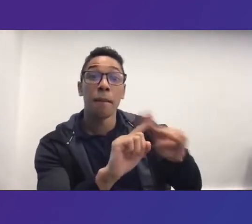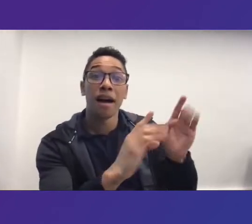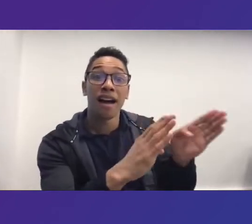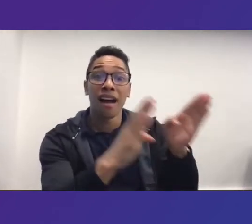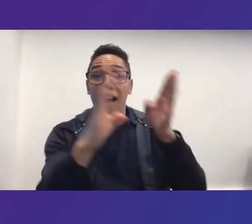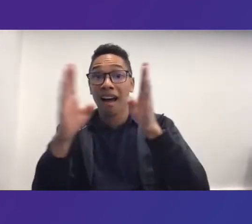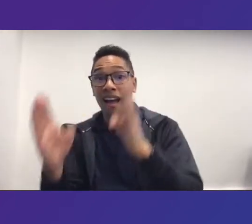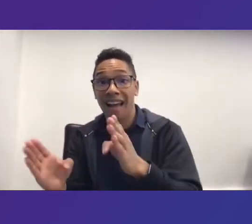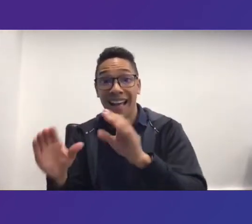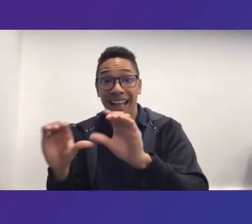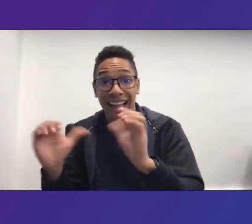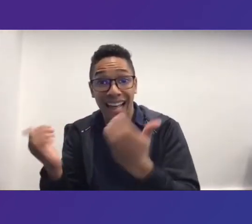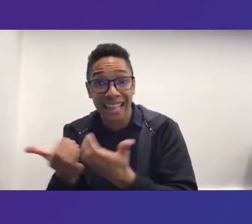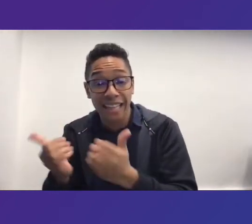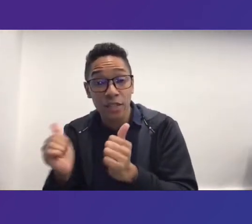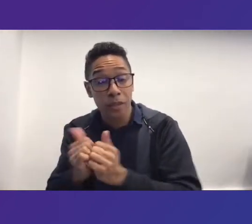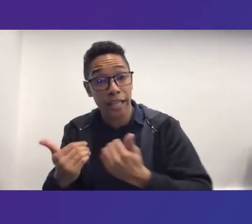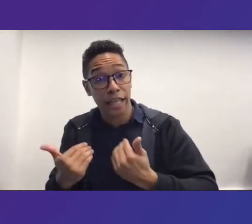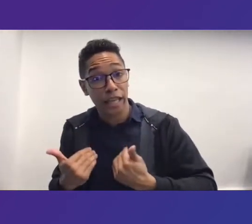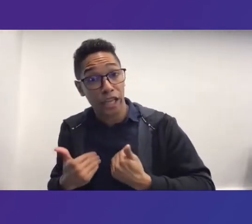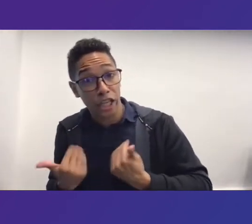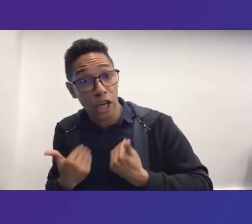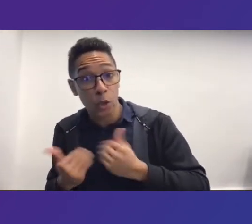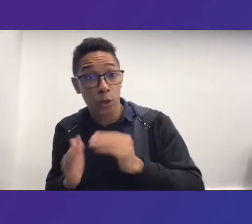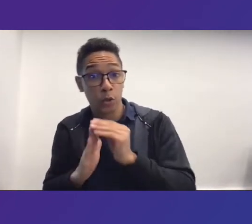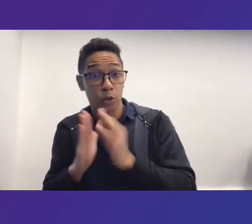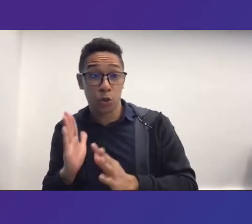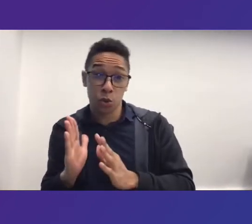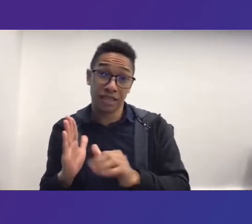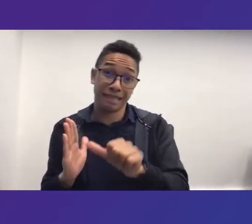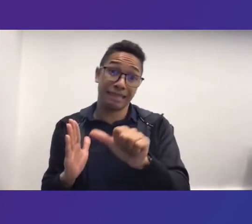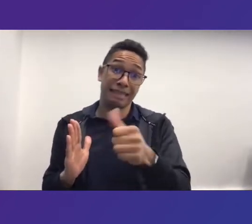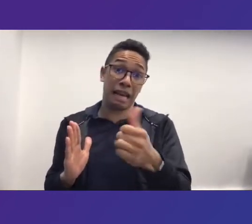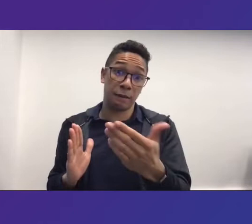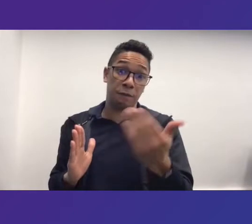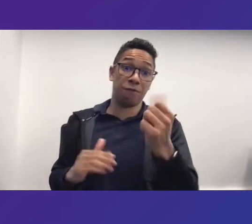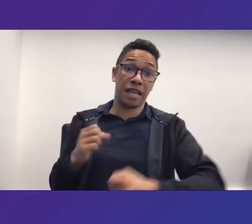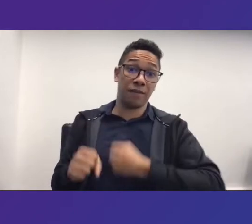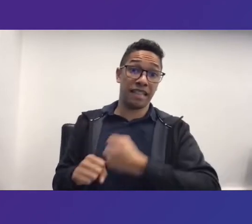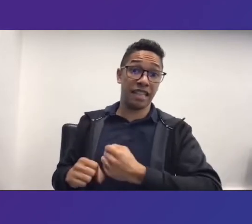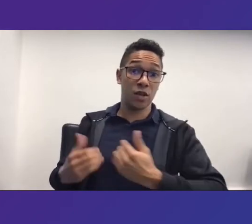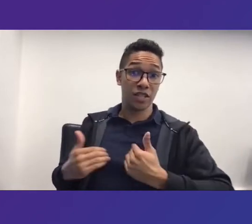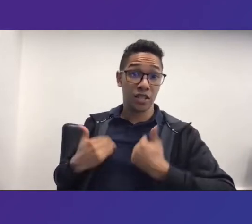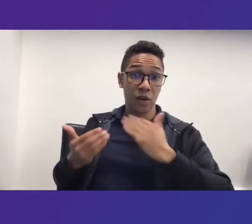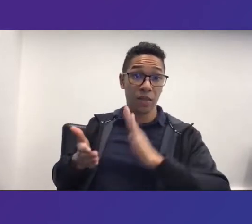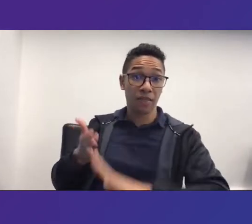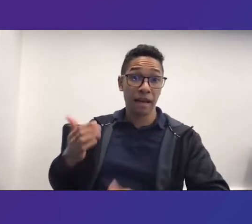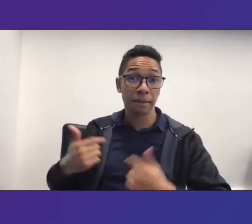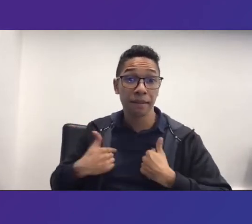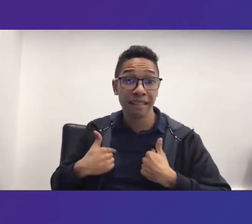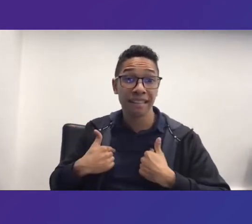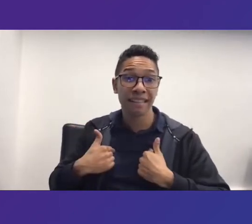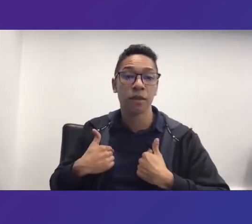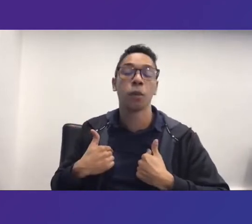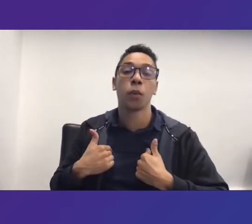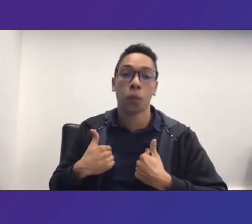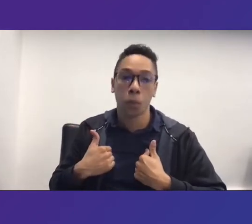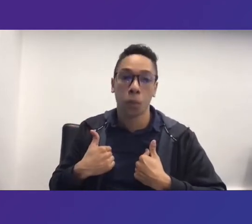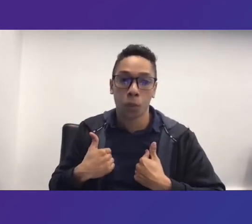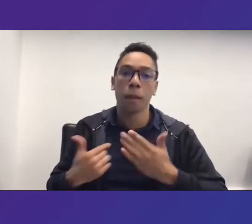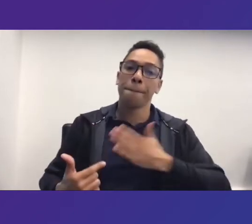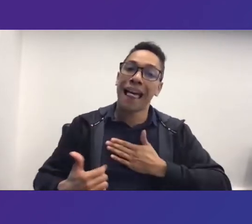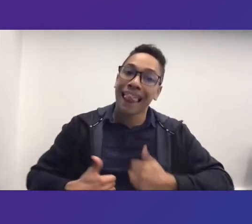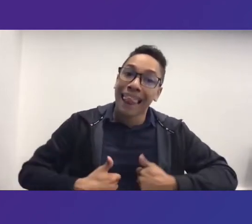with younger students, really 10 years younger than I was. And I had a lot of lived knowledge,